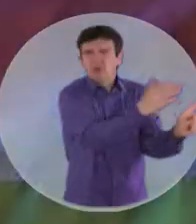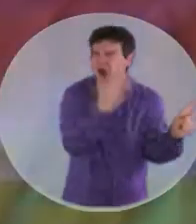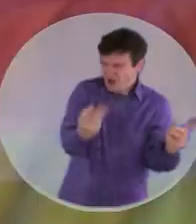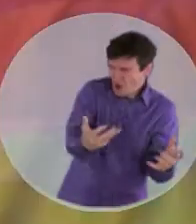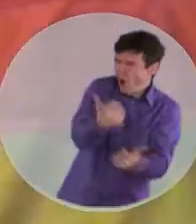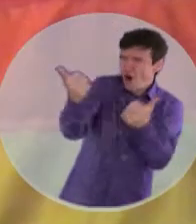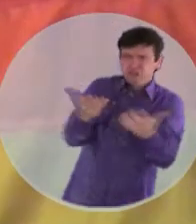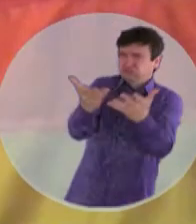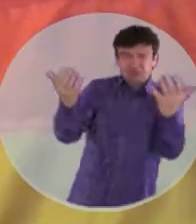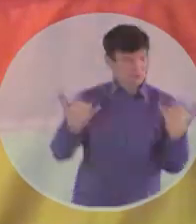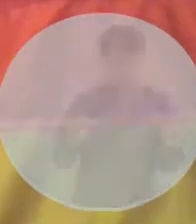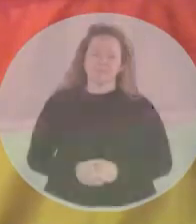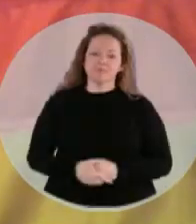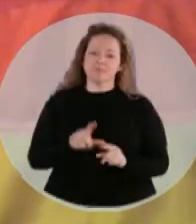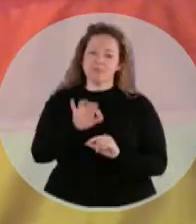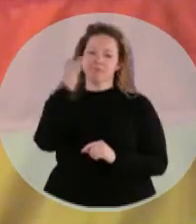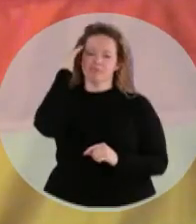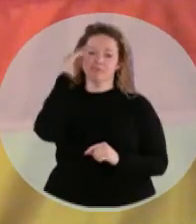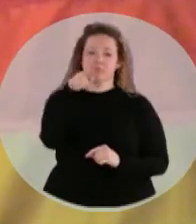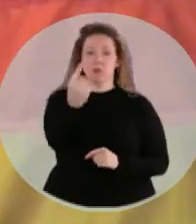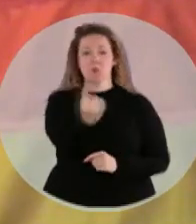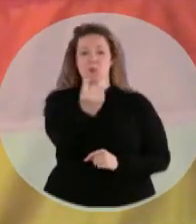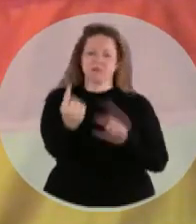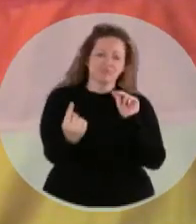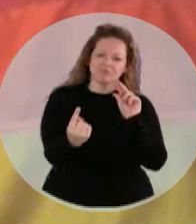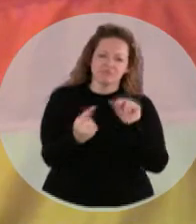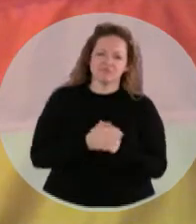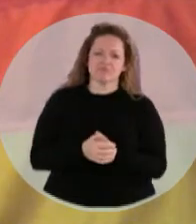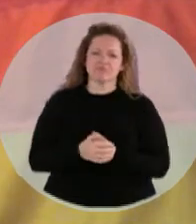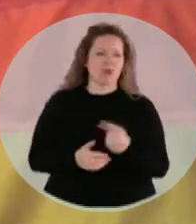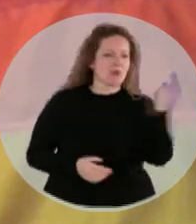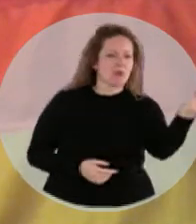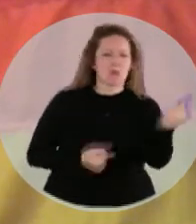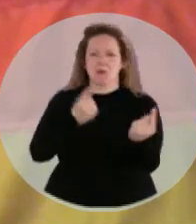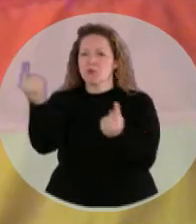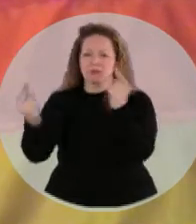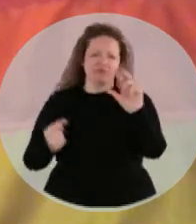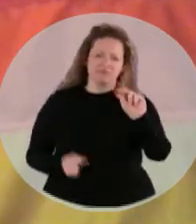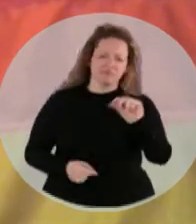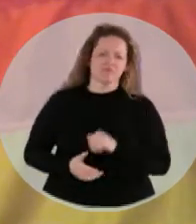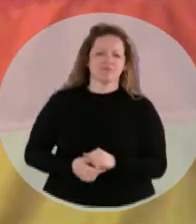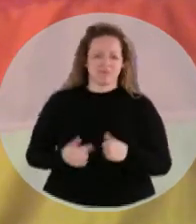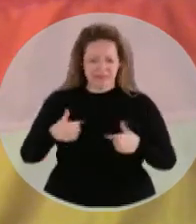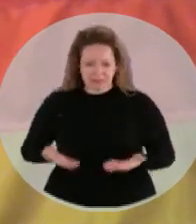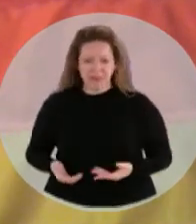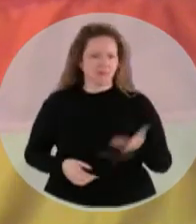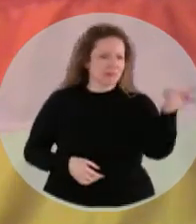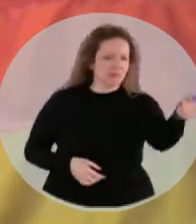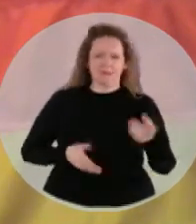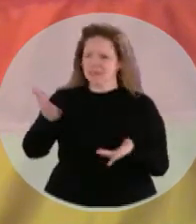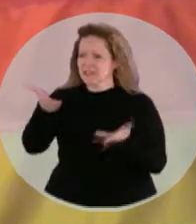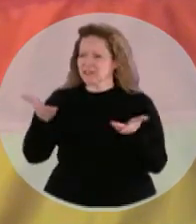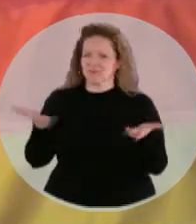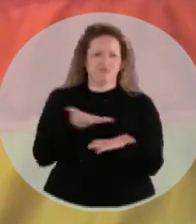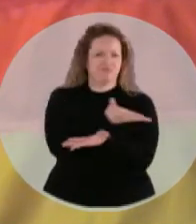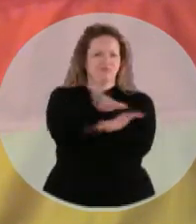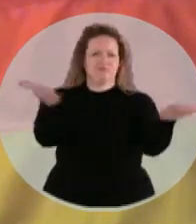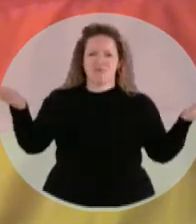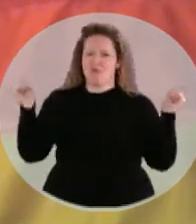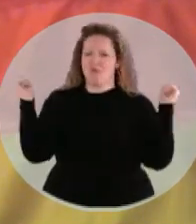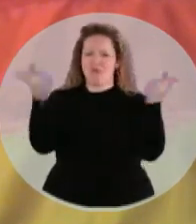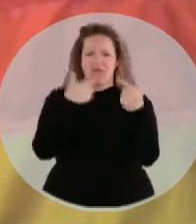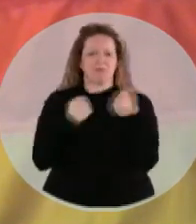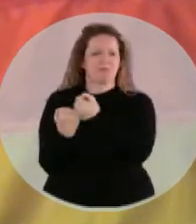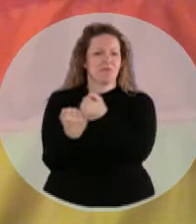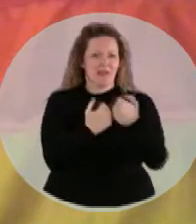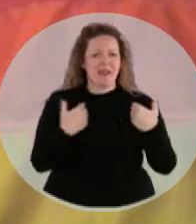people there. Just know that you're never alone. Nobody's alone. I'm here. He's there. She's there. I